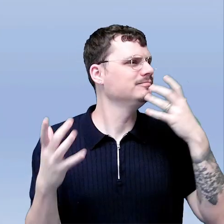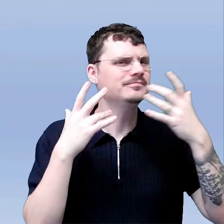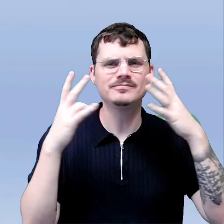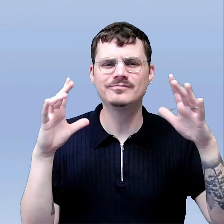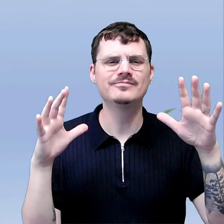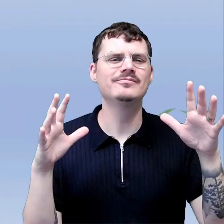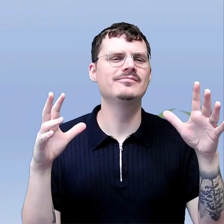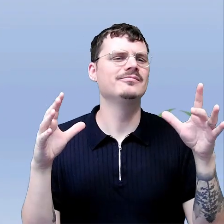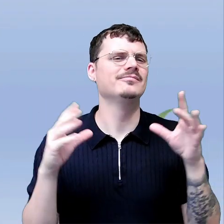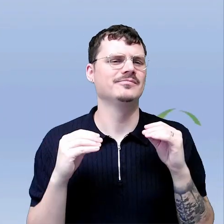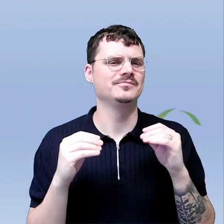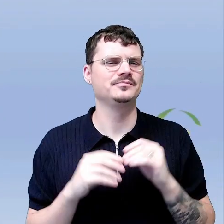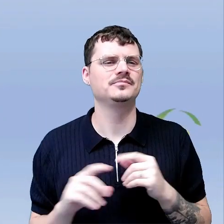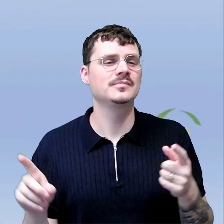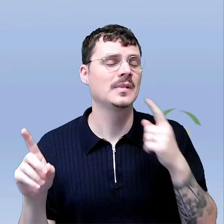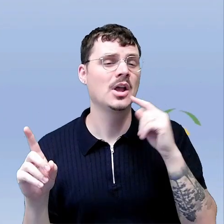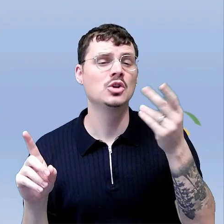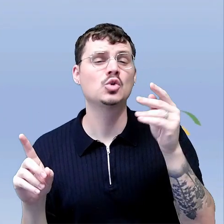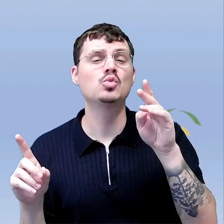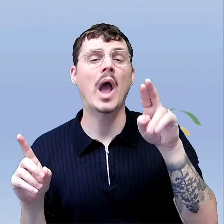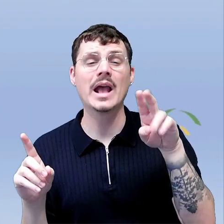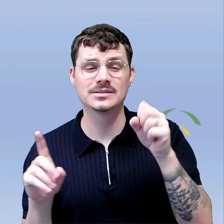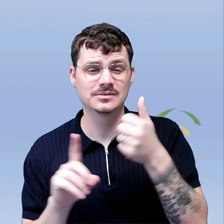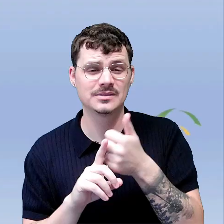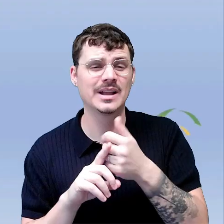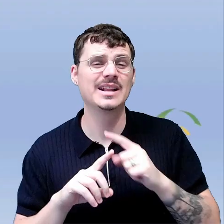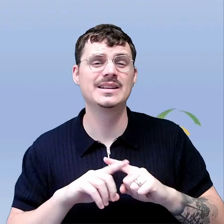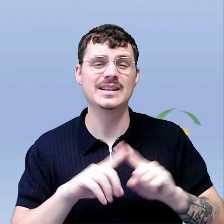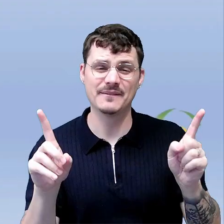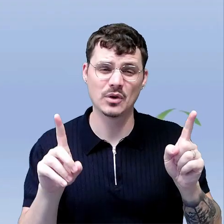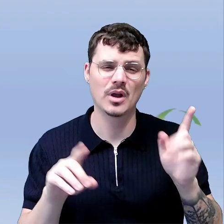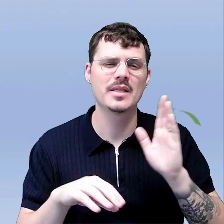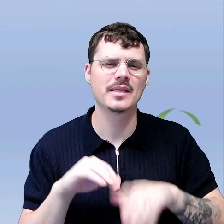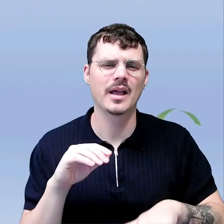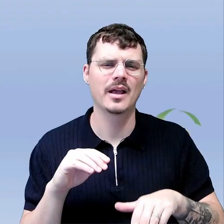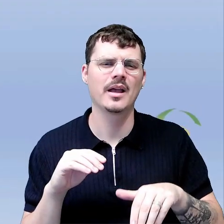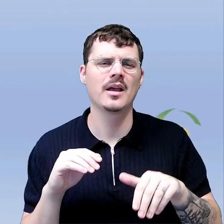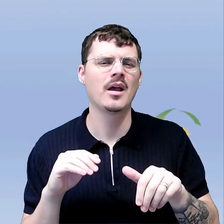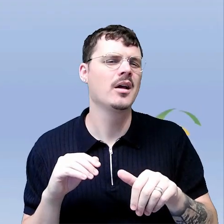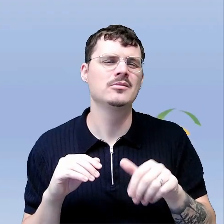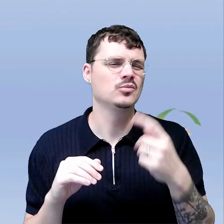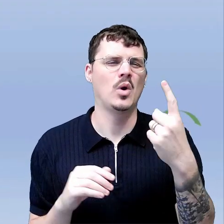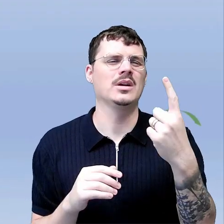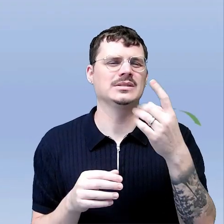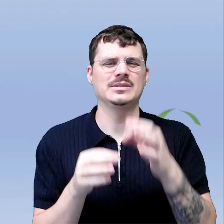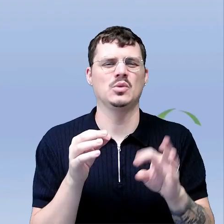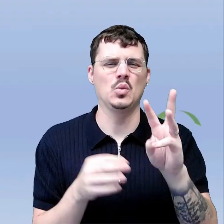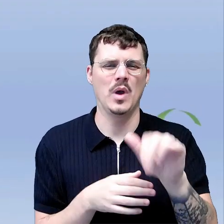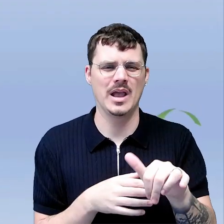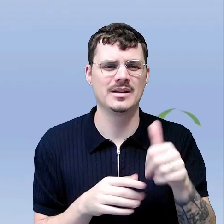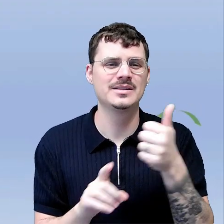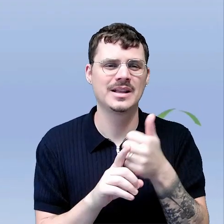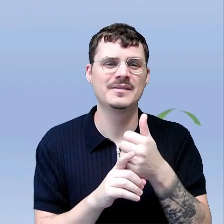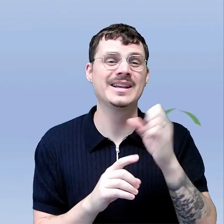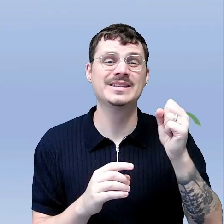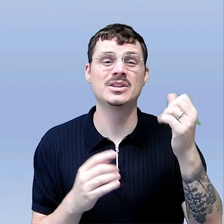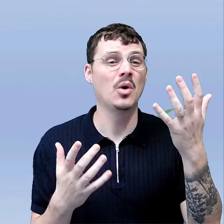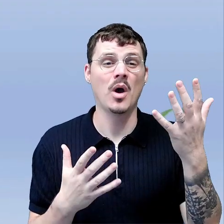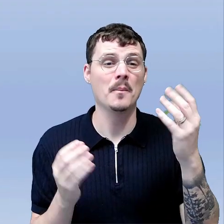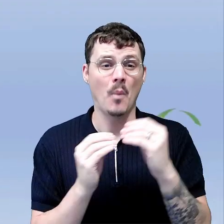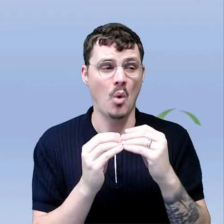exercise. Tourette's differs from other conditions in one simple way. It's a disease of the